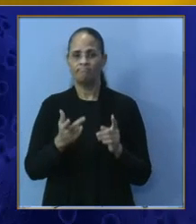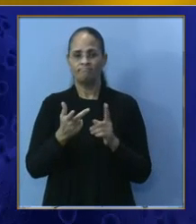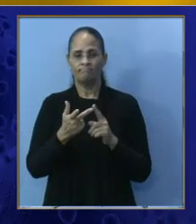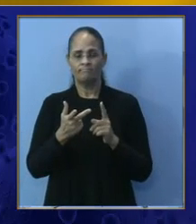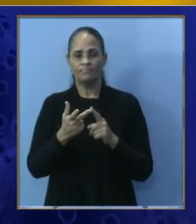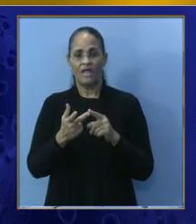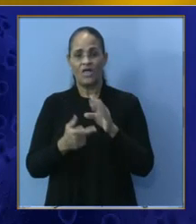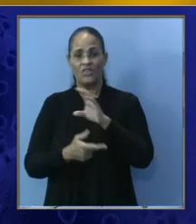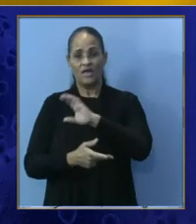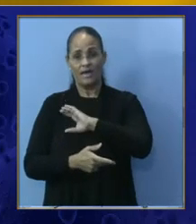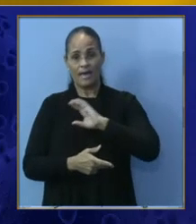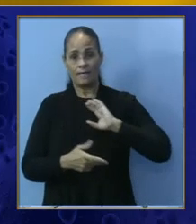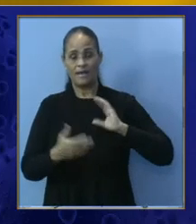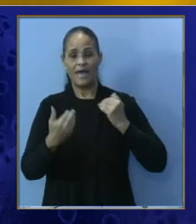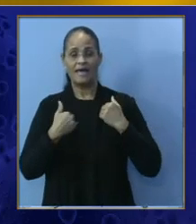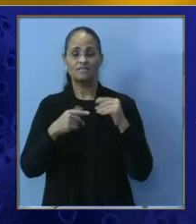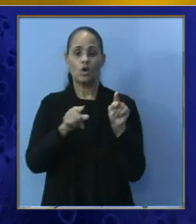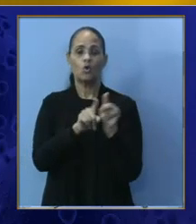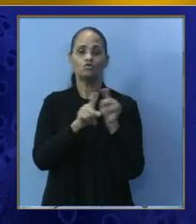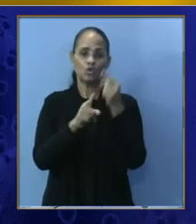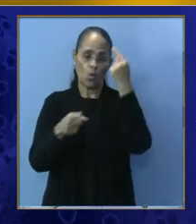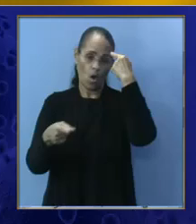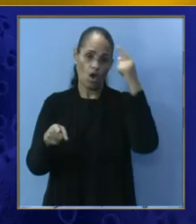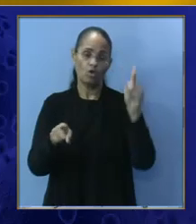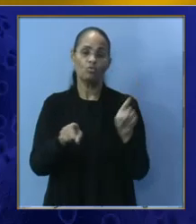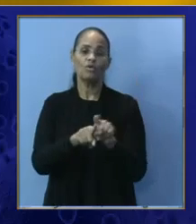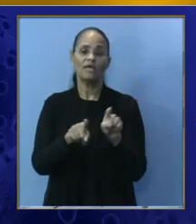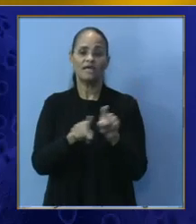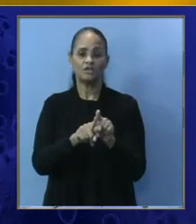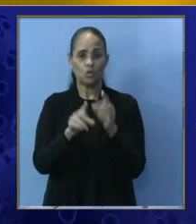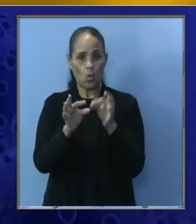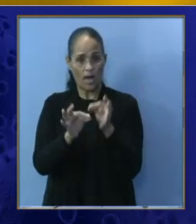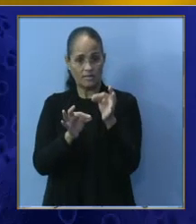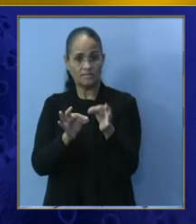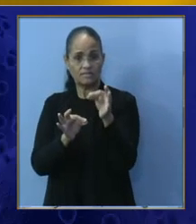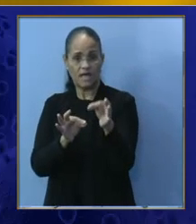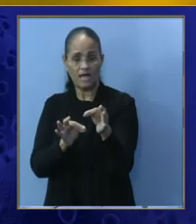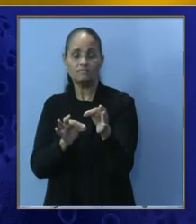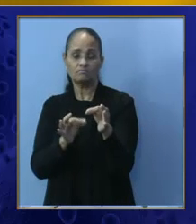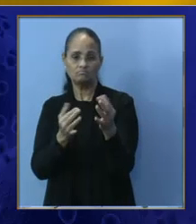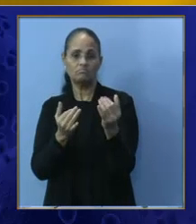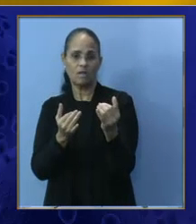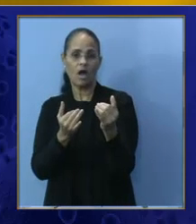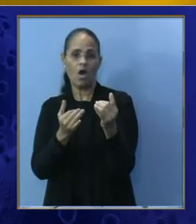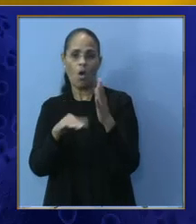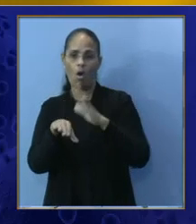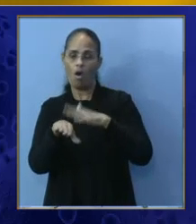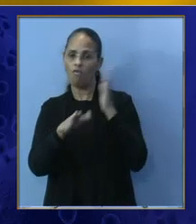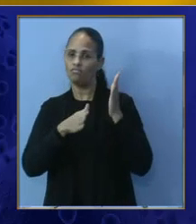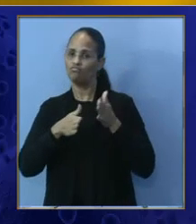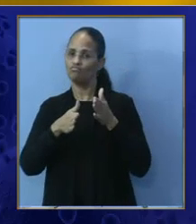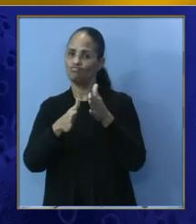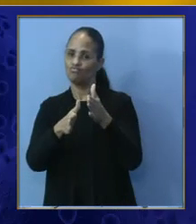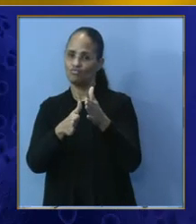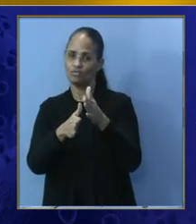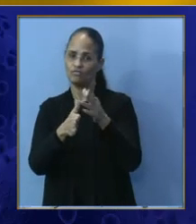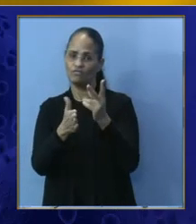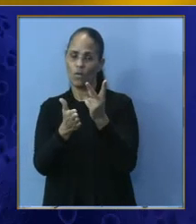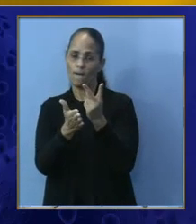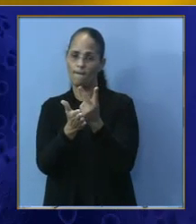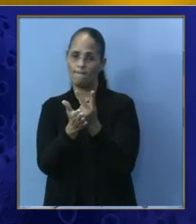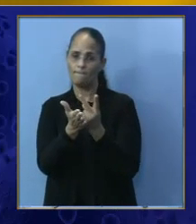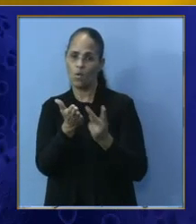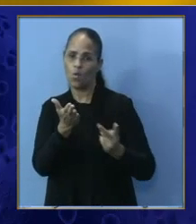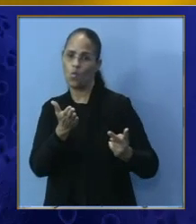The Cabinet has also agreed to extend the curfew that is in place for a further 2 weeks between